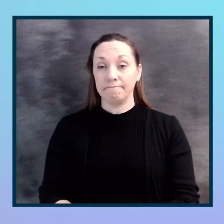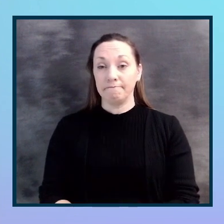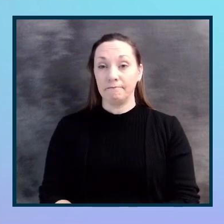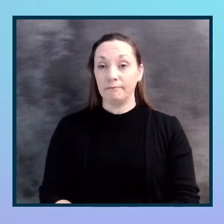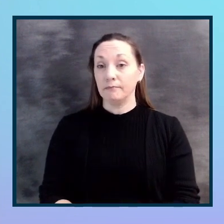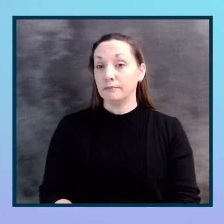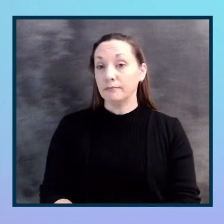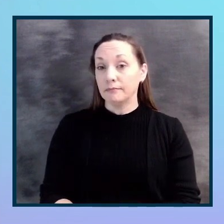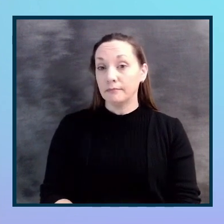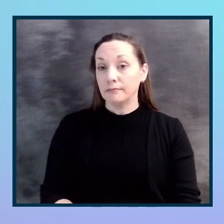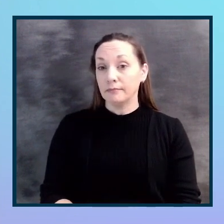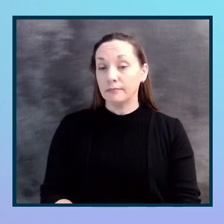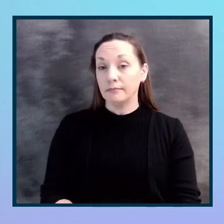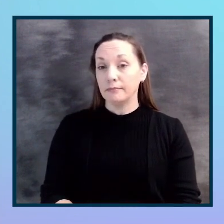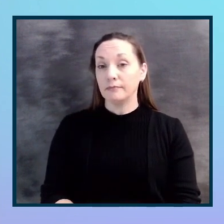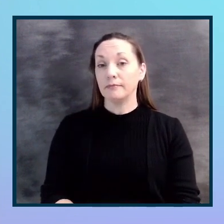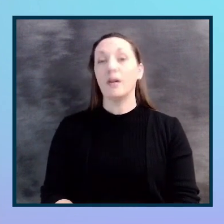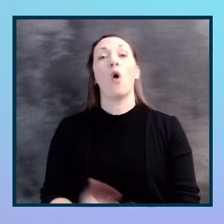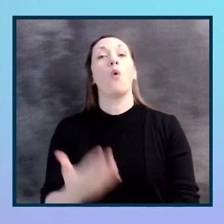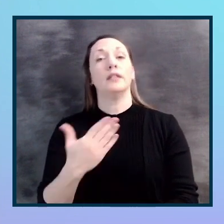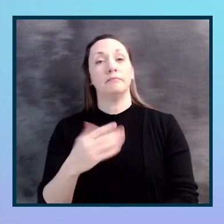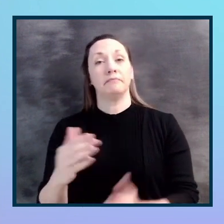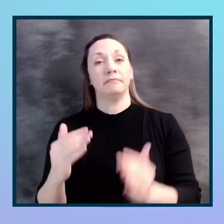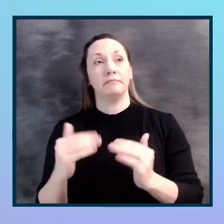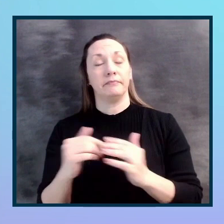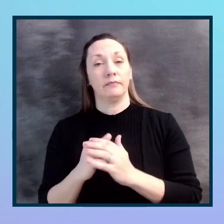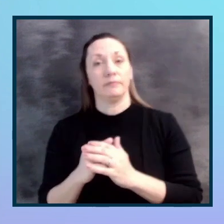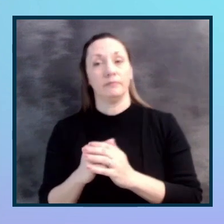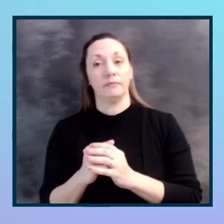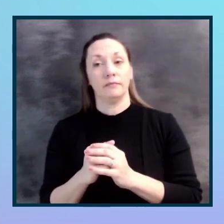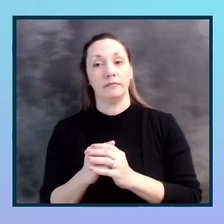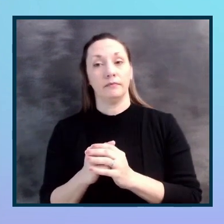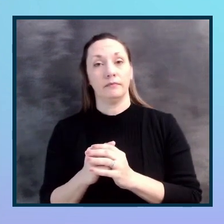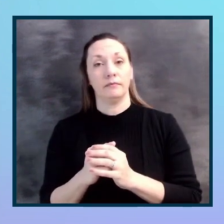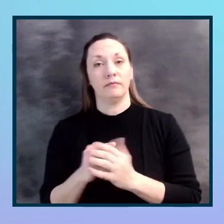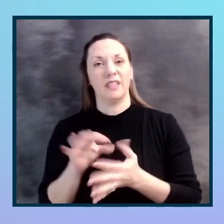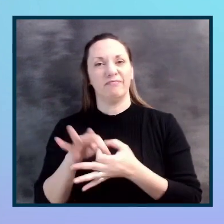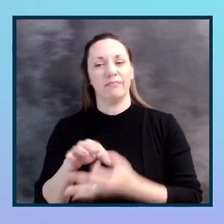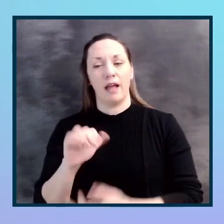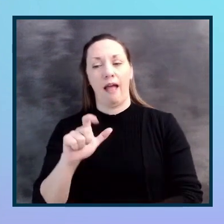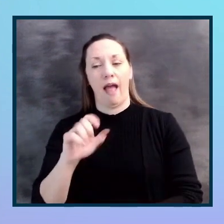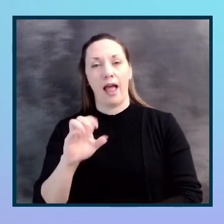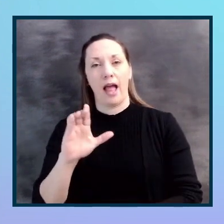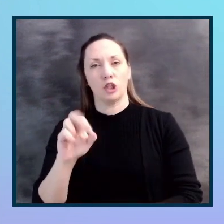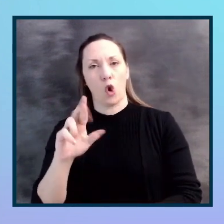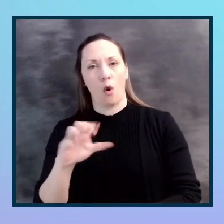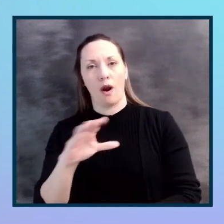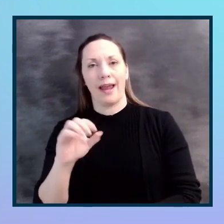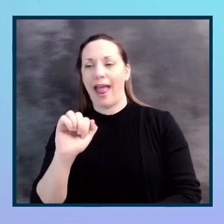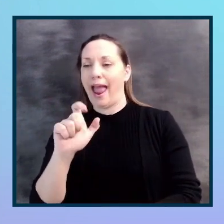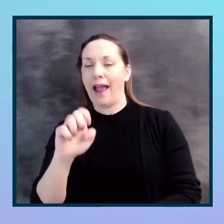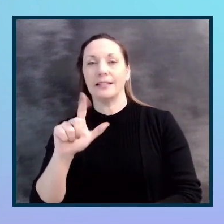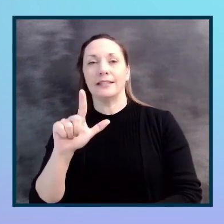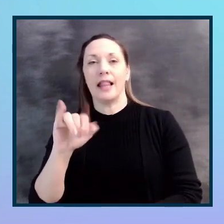Let's see. Okay, this one's back on Axe core and axe-linter. So if using